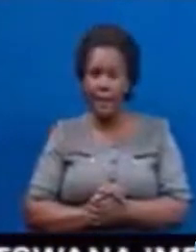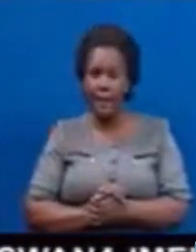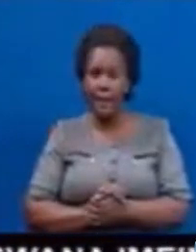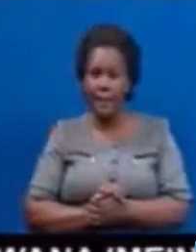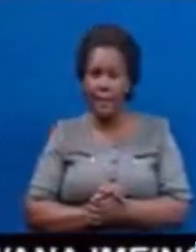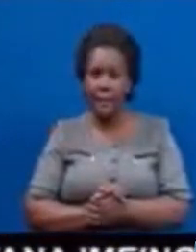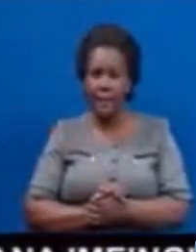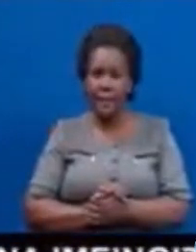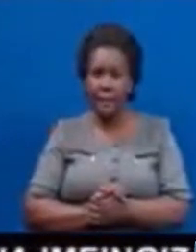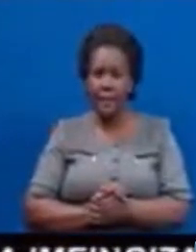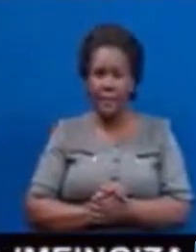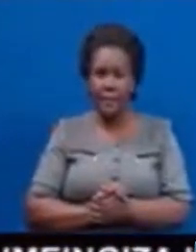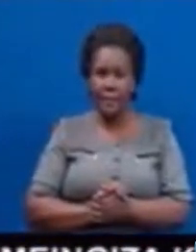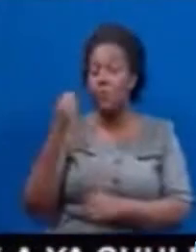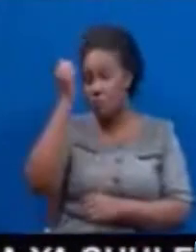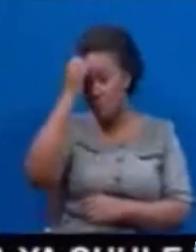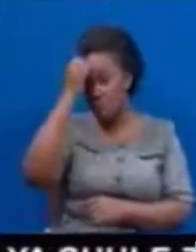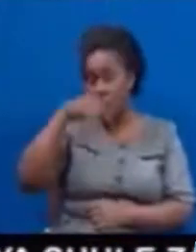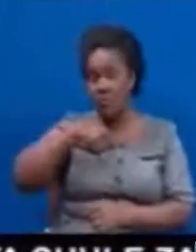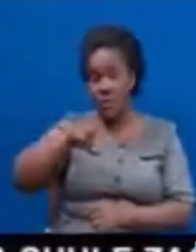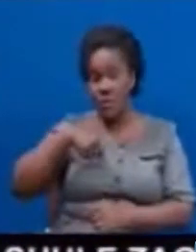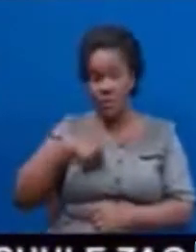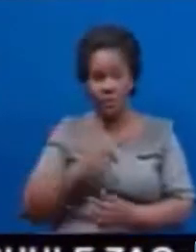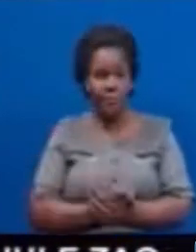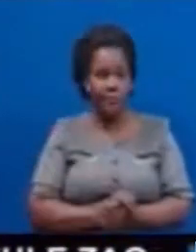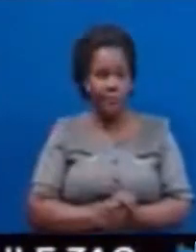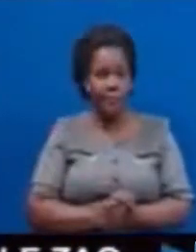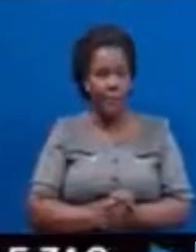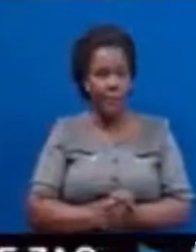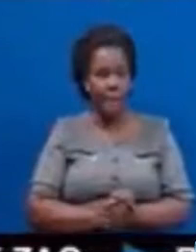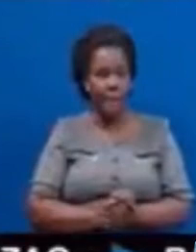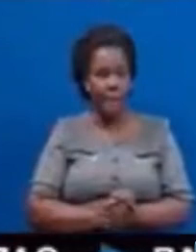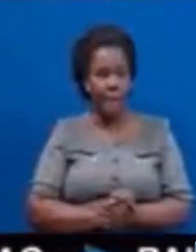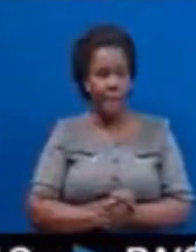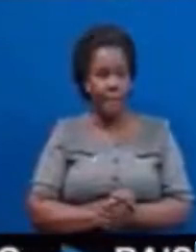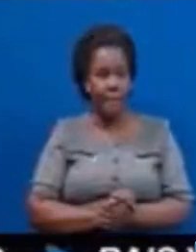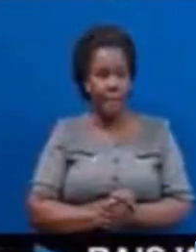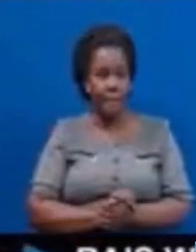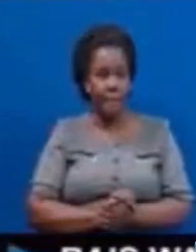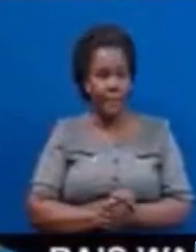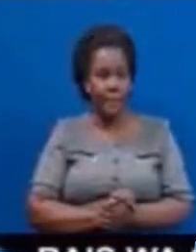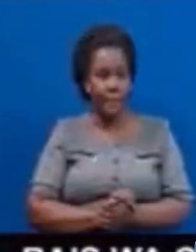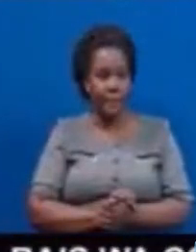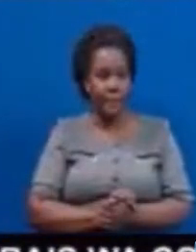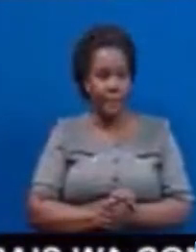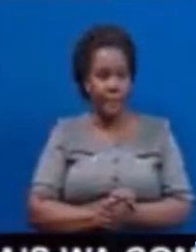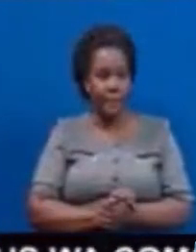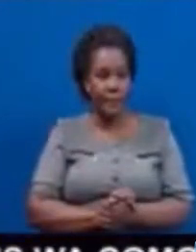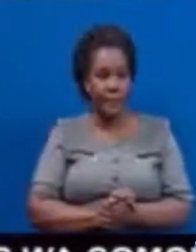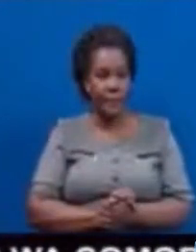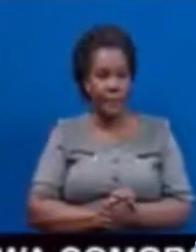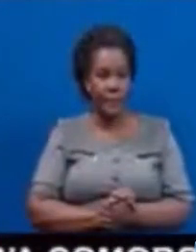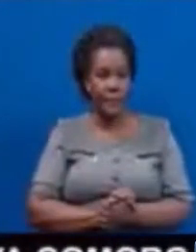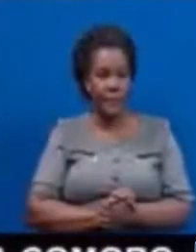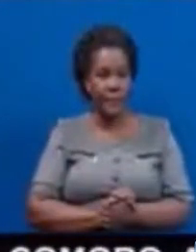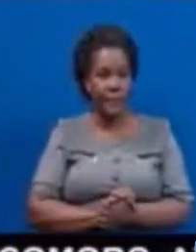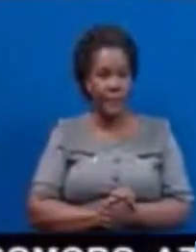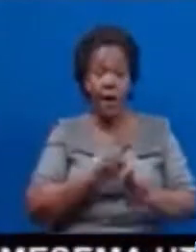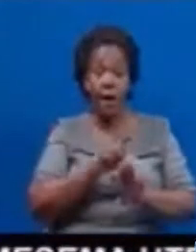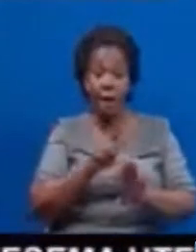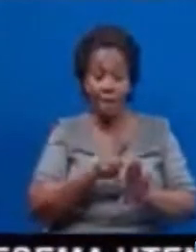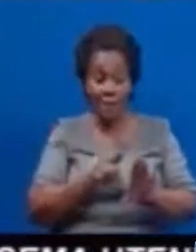shall ever forever be a launching pad of our own. To us who have the honor of going through this world as